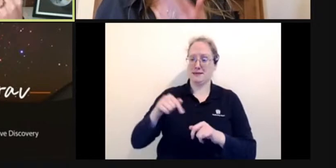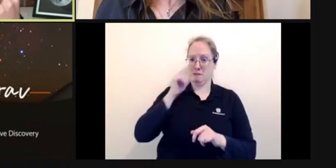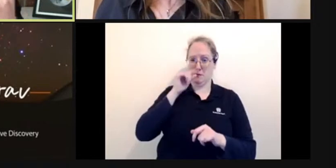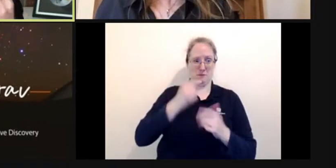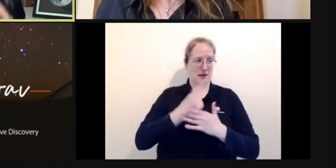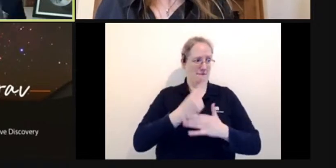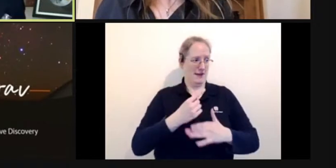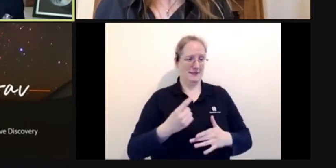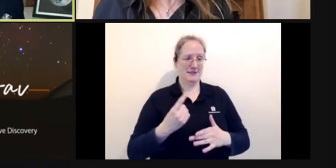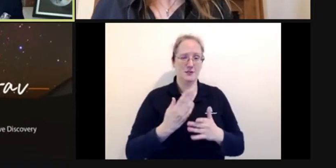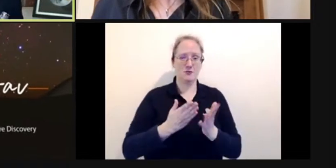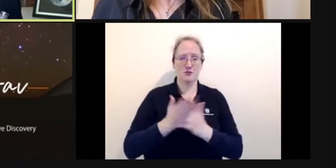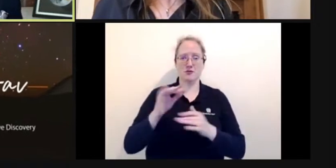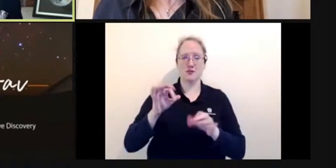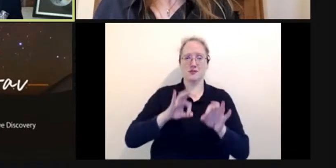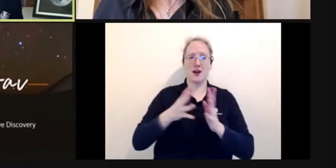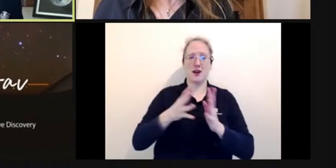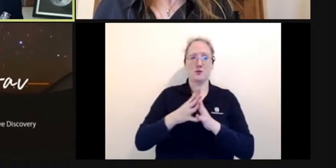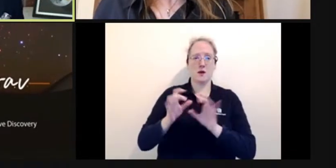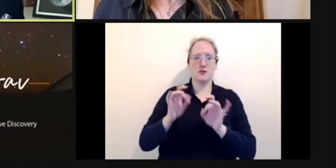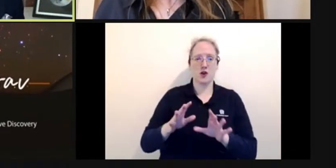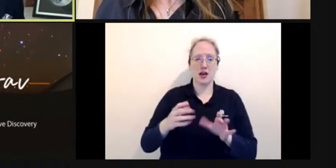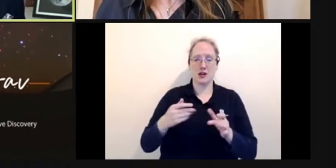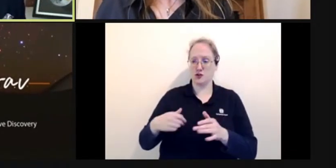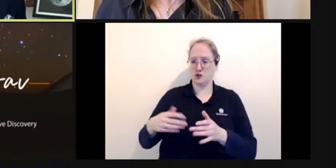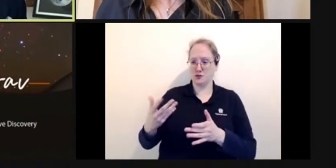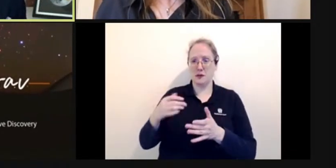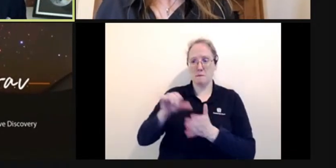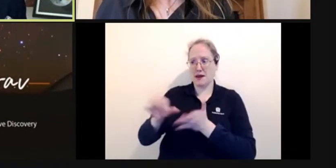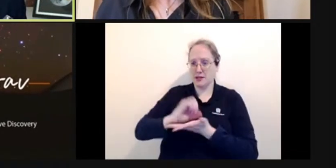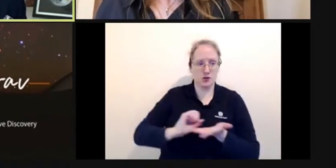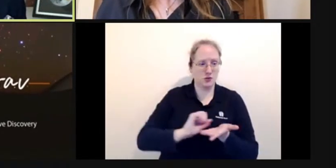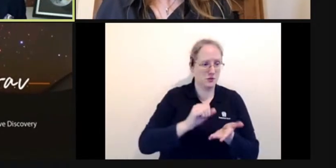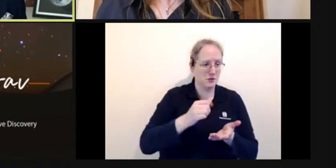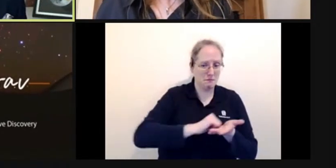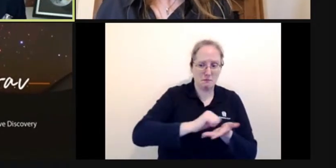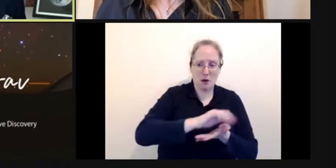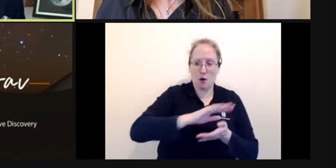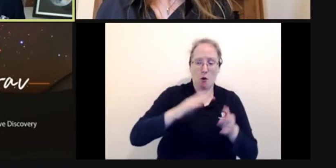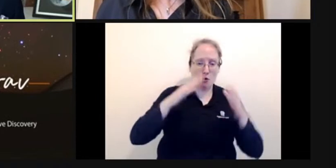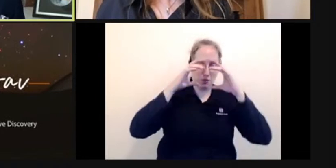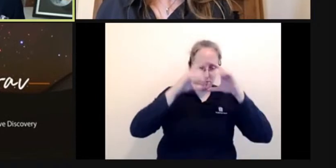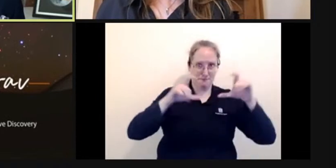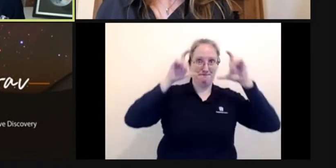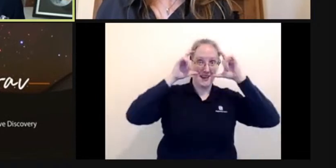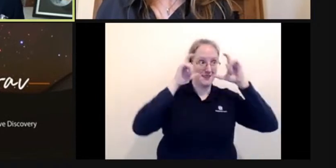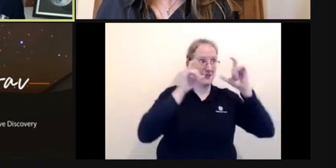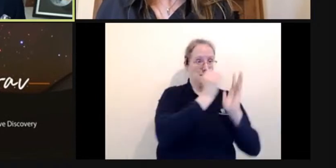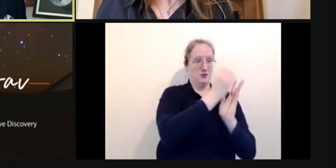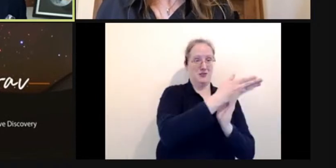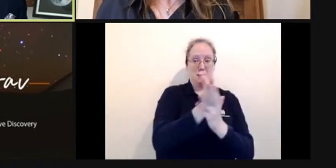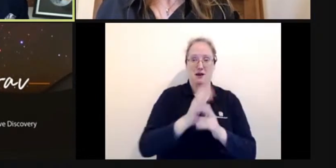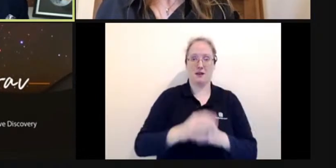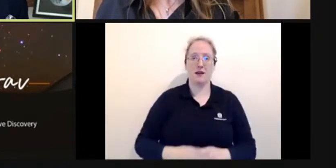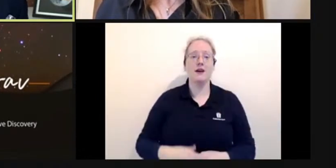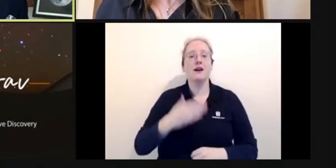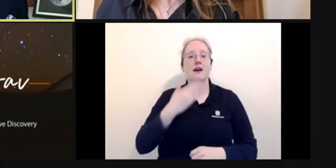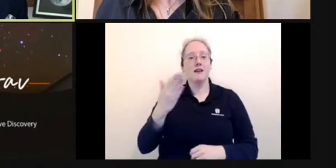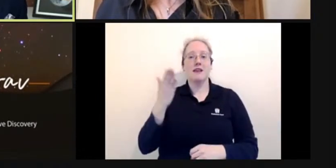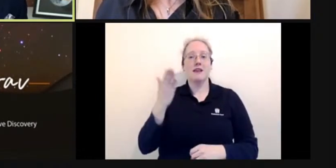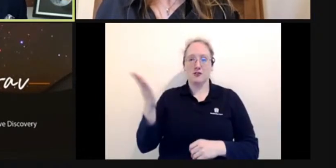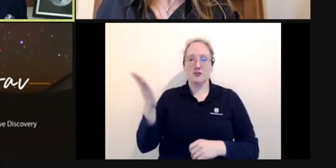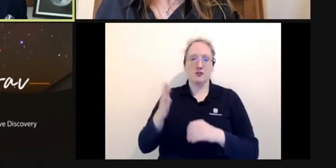to send you these cool headsets out. Thanks to them, thanks to Swinburne, and of course, thanks to the ARC Centre of Excellence for Gravitational Wave